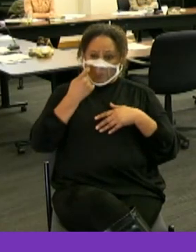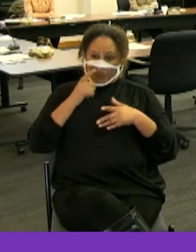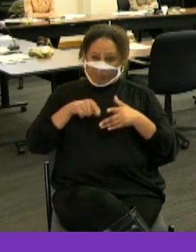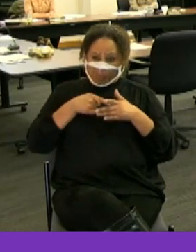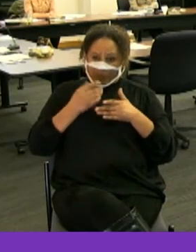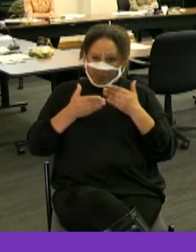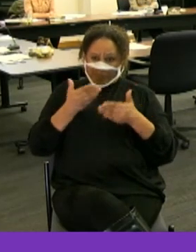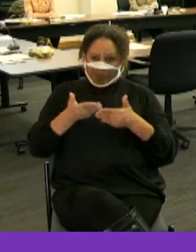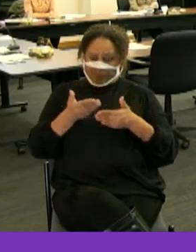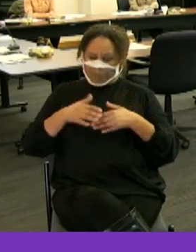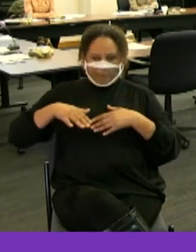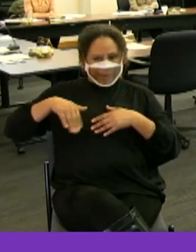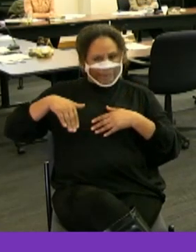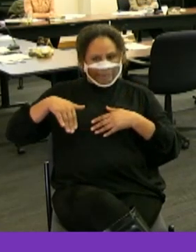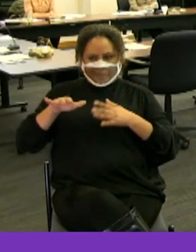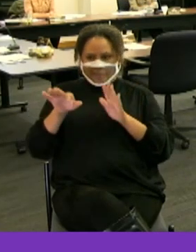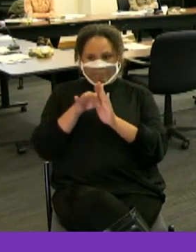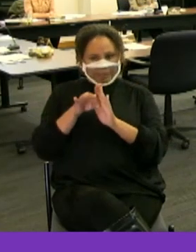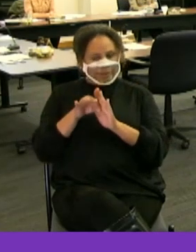yet.